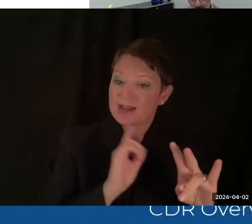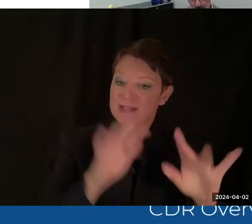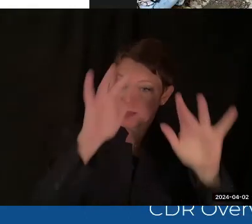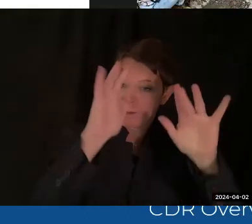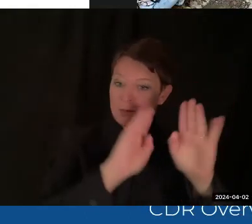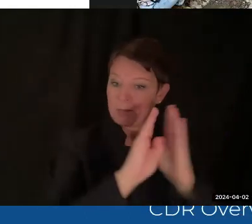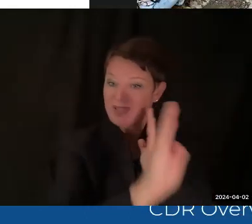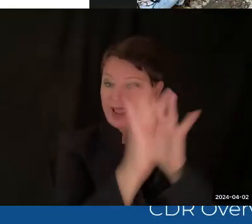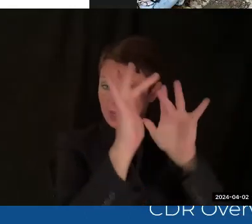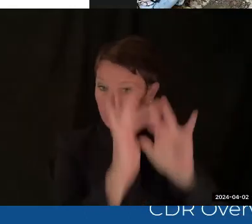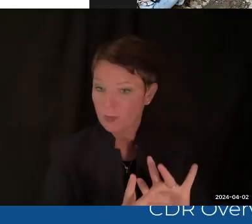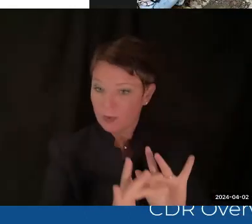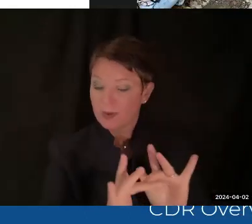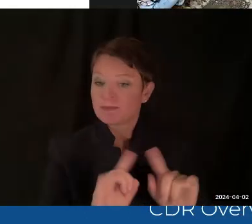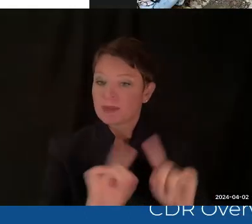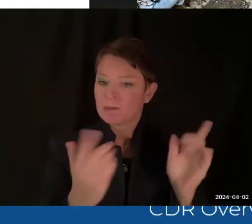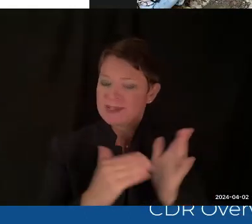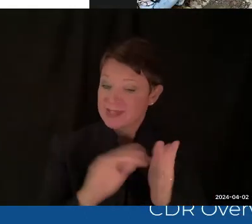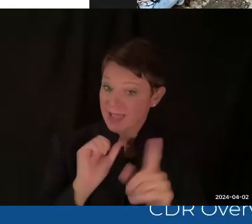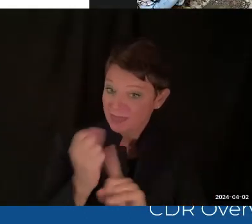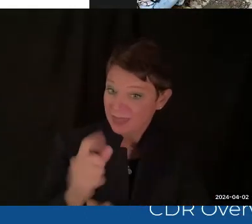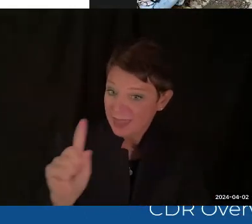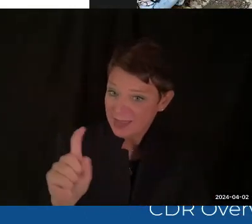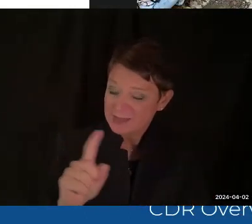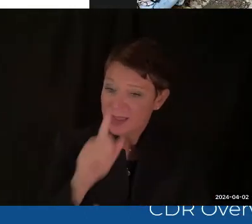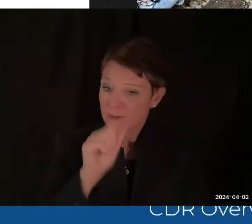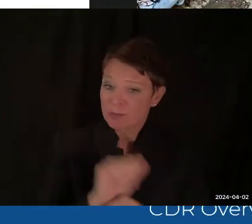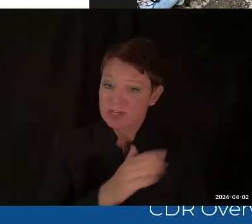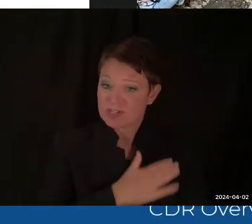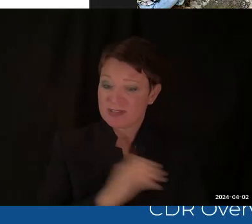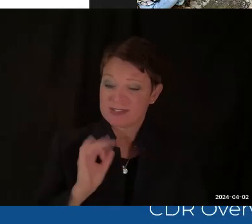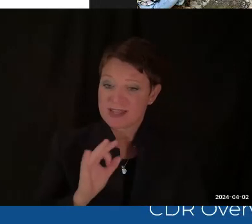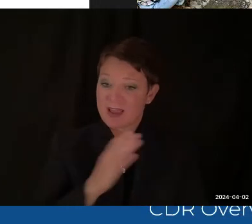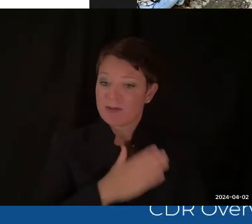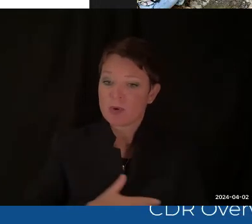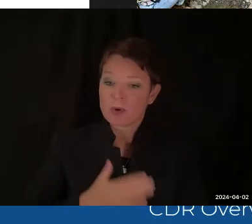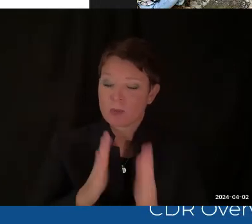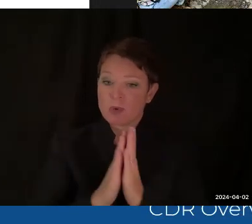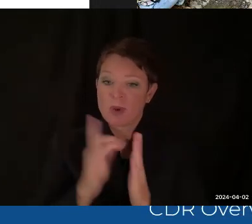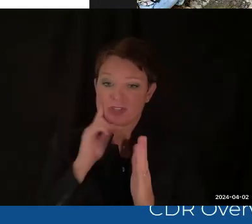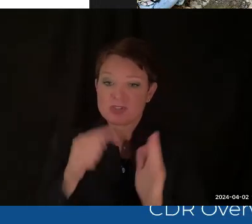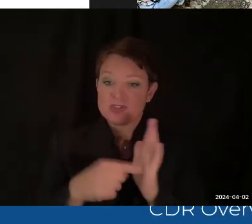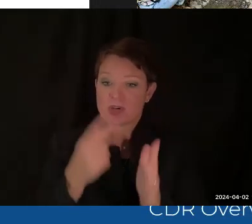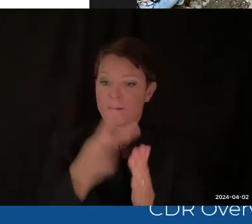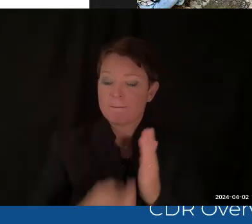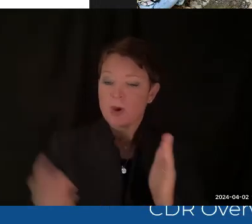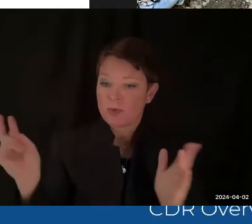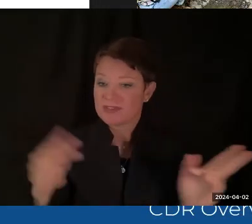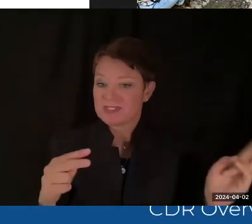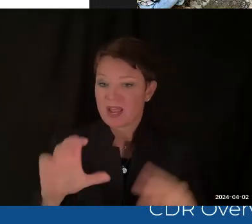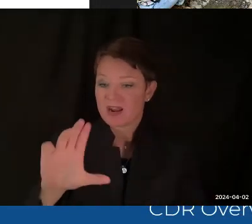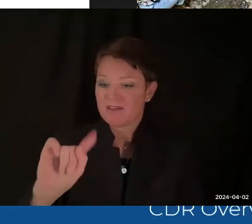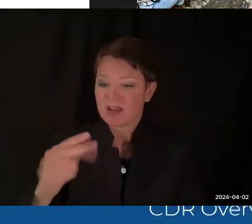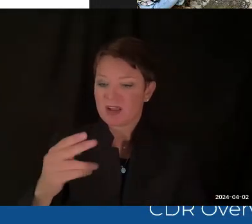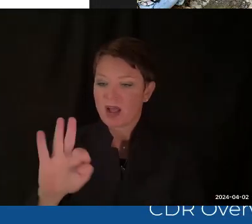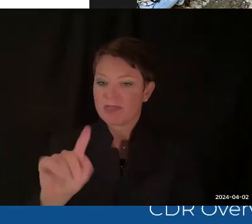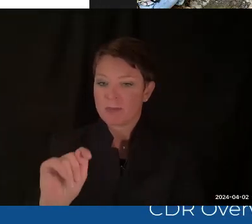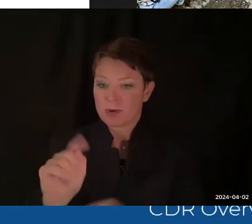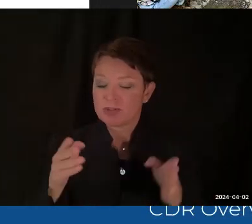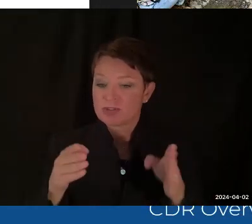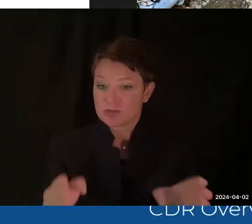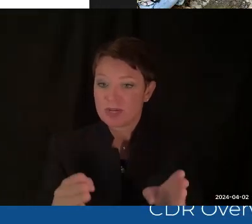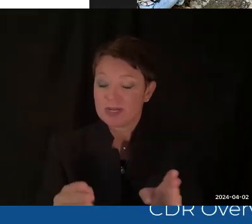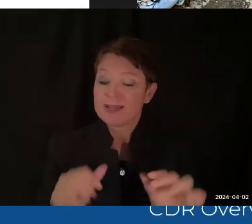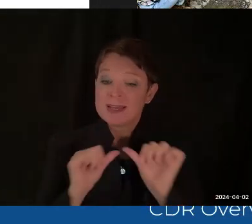wall. Is this the case? And I do appreciate the staff request for renderings that show both sides of Cuthbert Street. Given